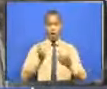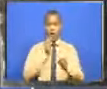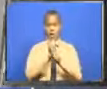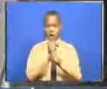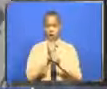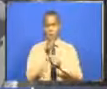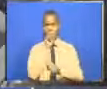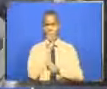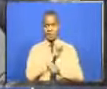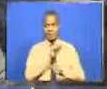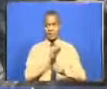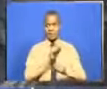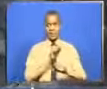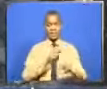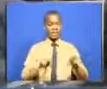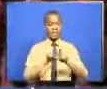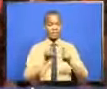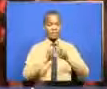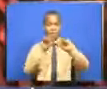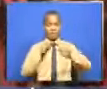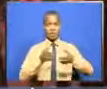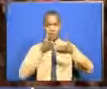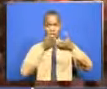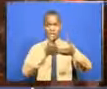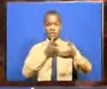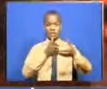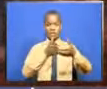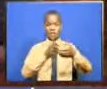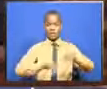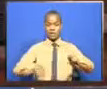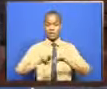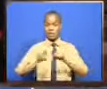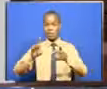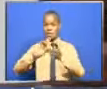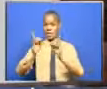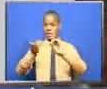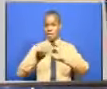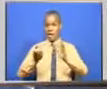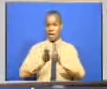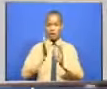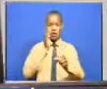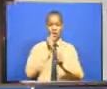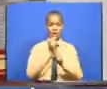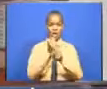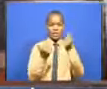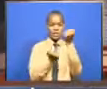time with intention, which is guided by employee input, data, and commitment to